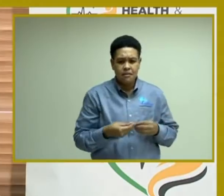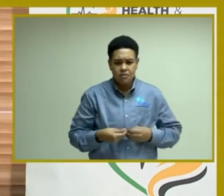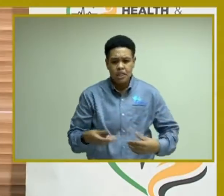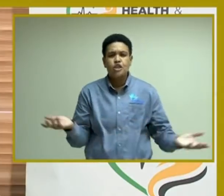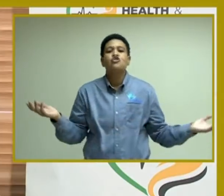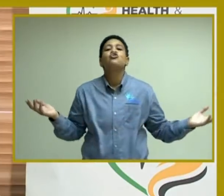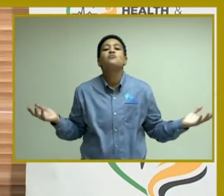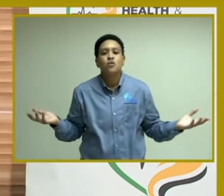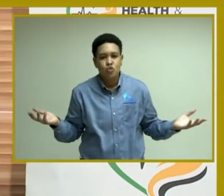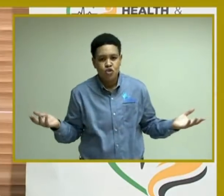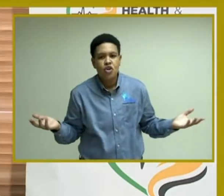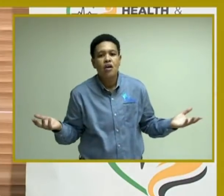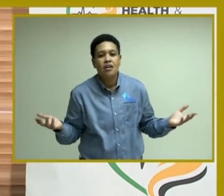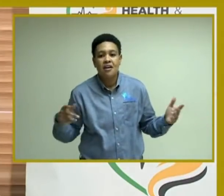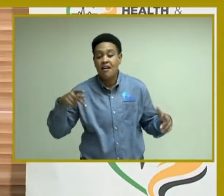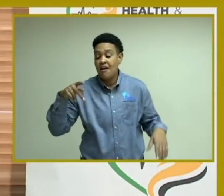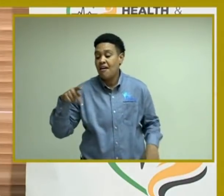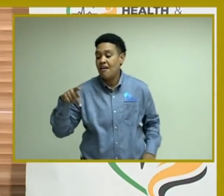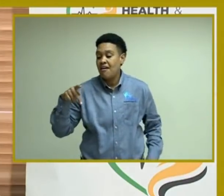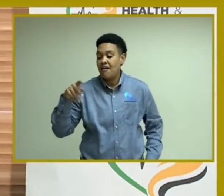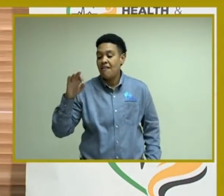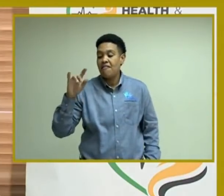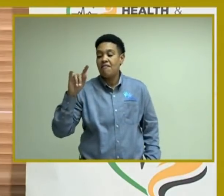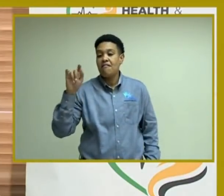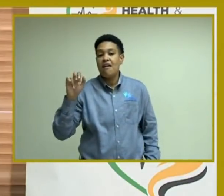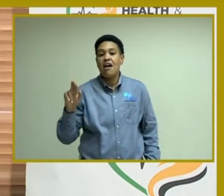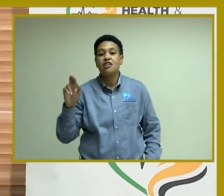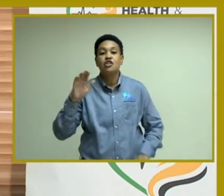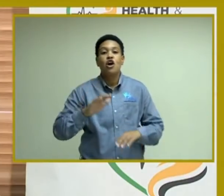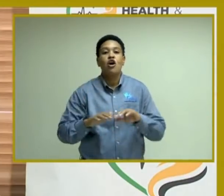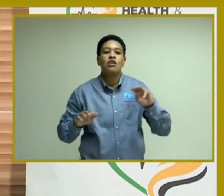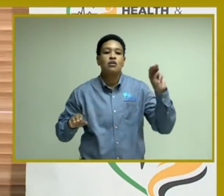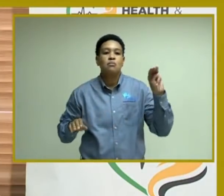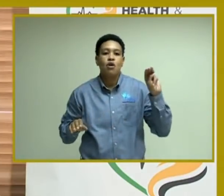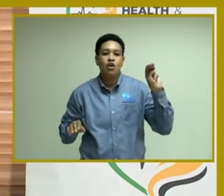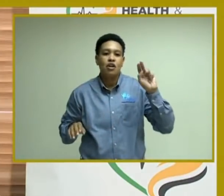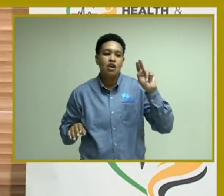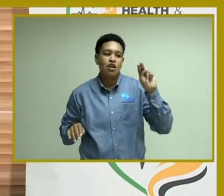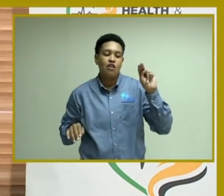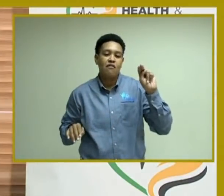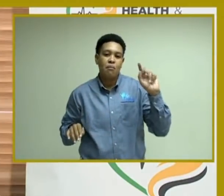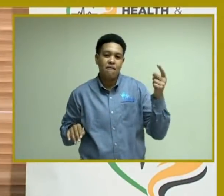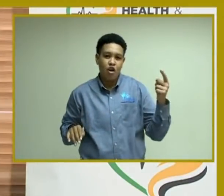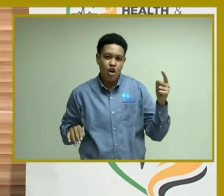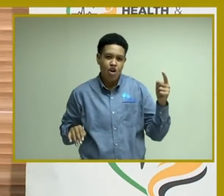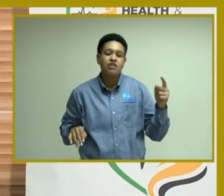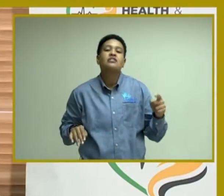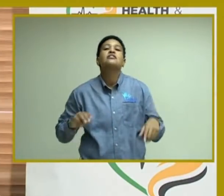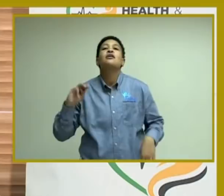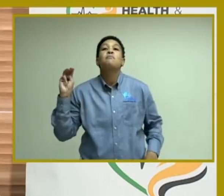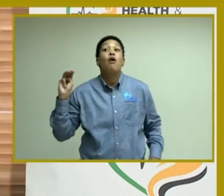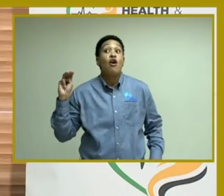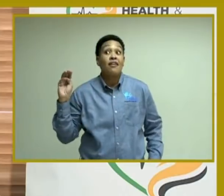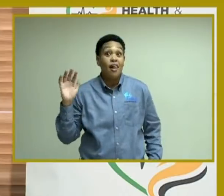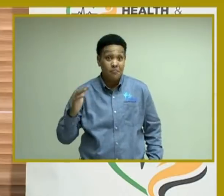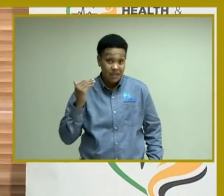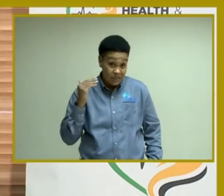distribution of Pfizer on Monday, November 1st. This is Monday coming.